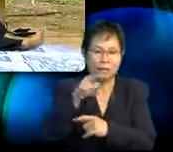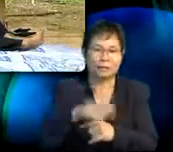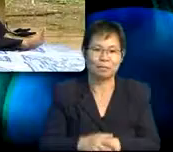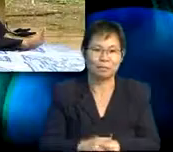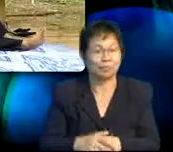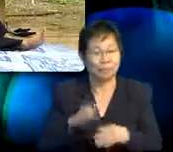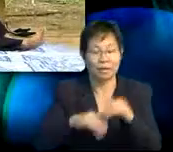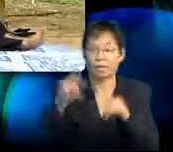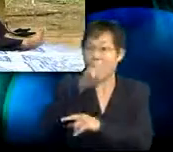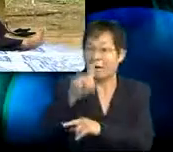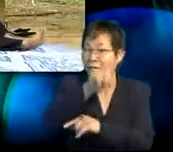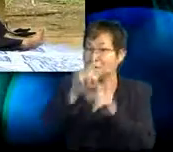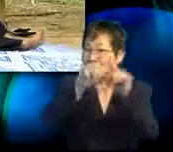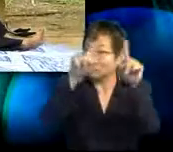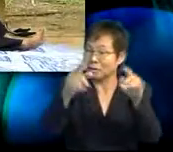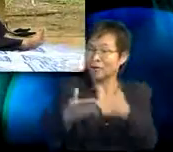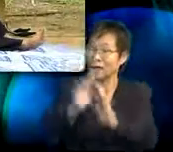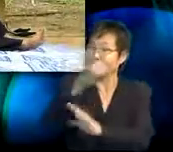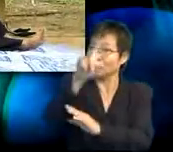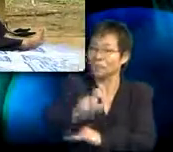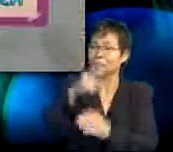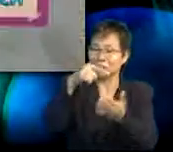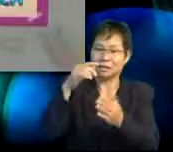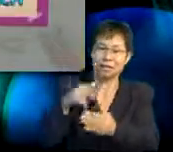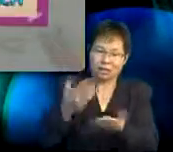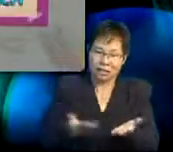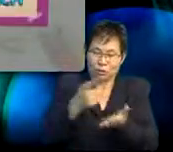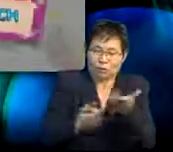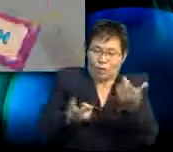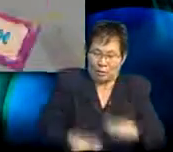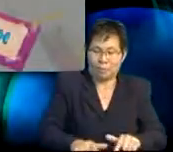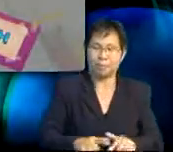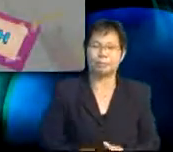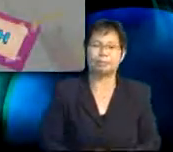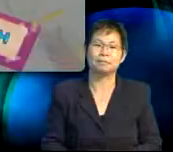Then I asked them questions. Here's what happened.